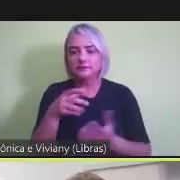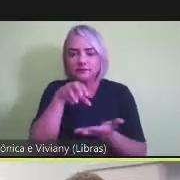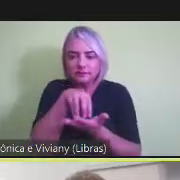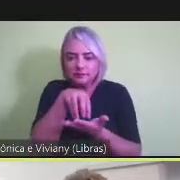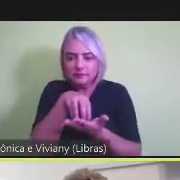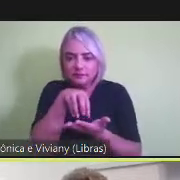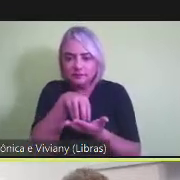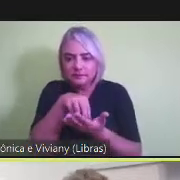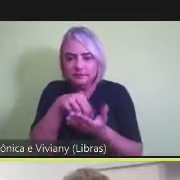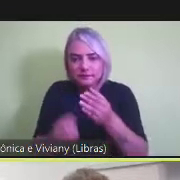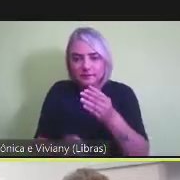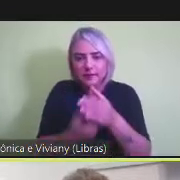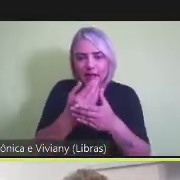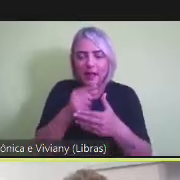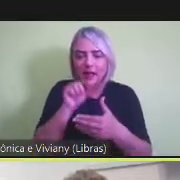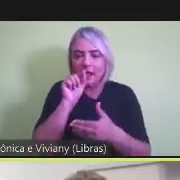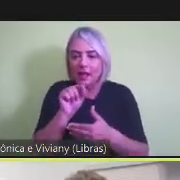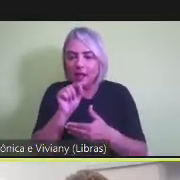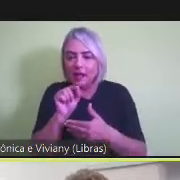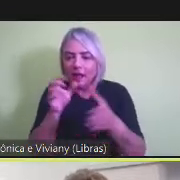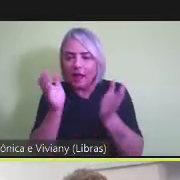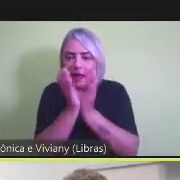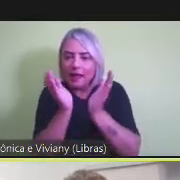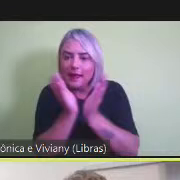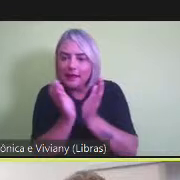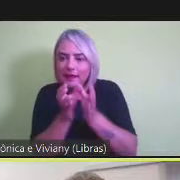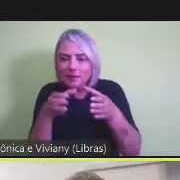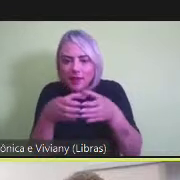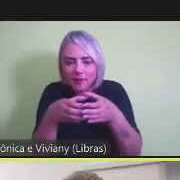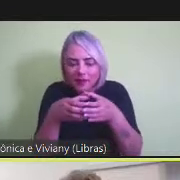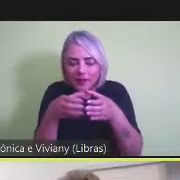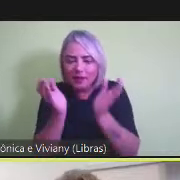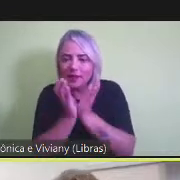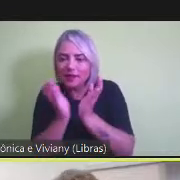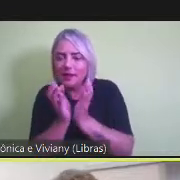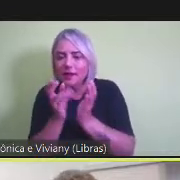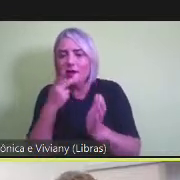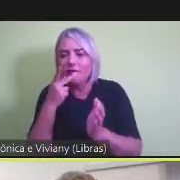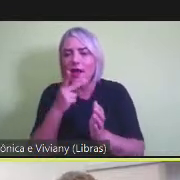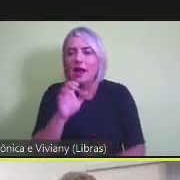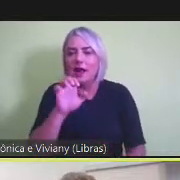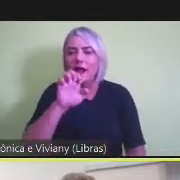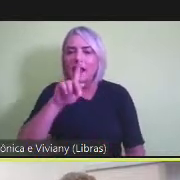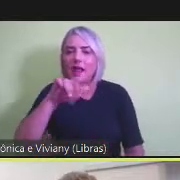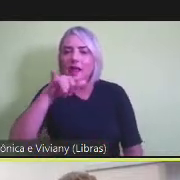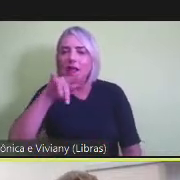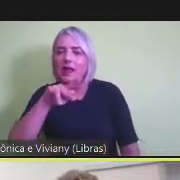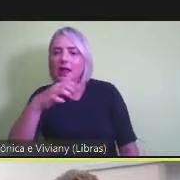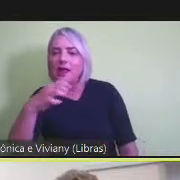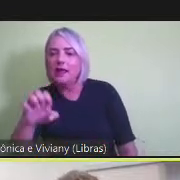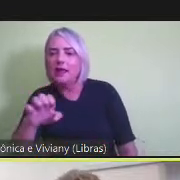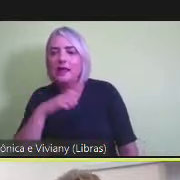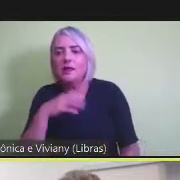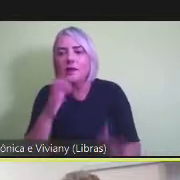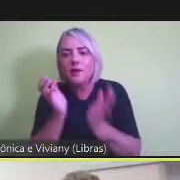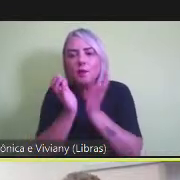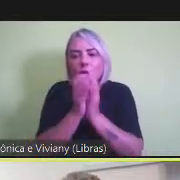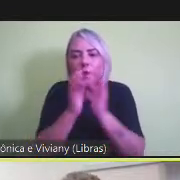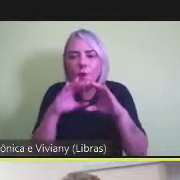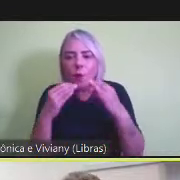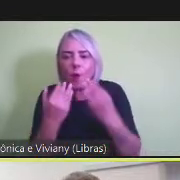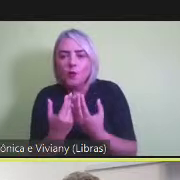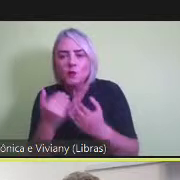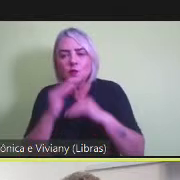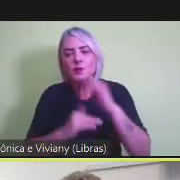the small unit of producers starts to be the teams, the small teams. When you talk about team, we're talking about